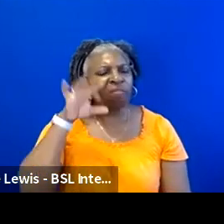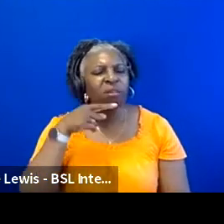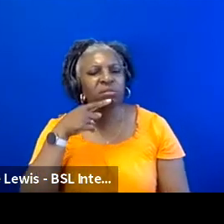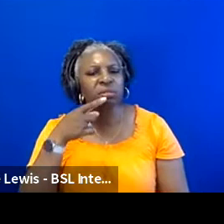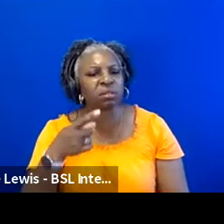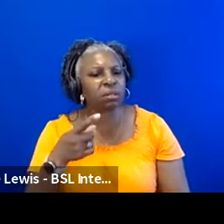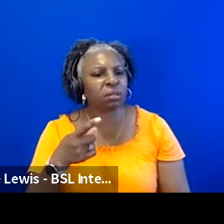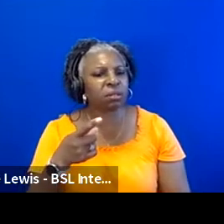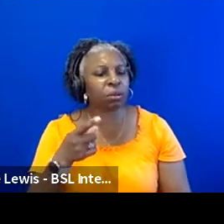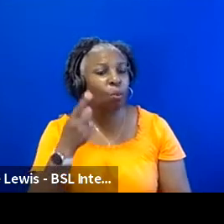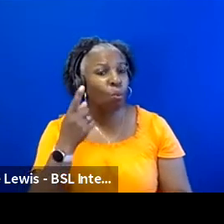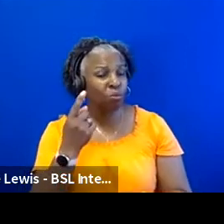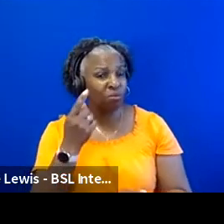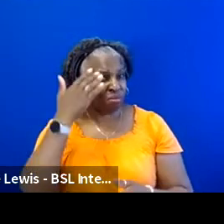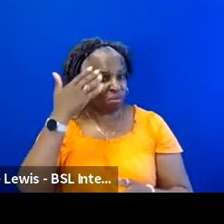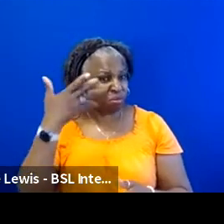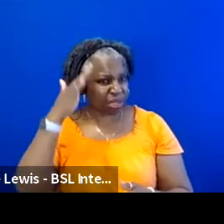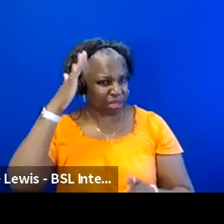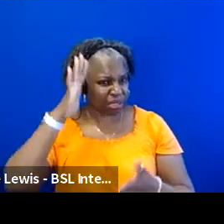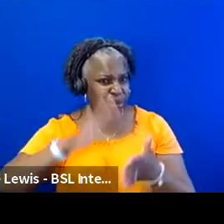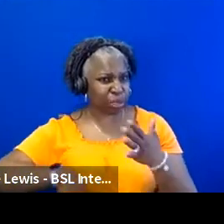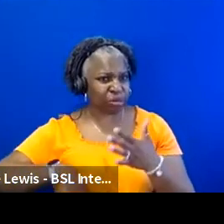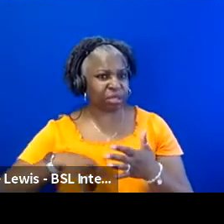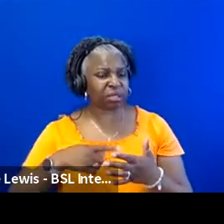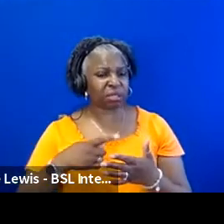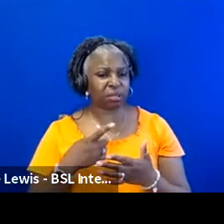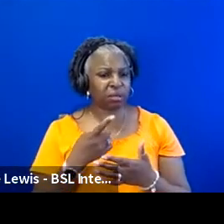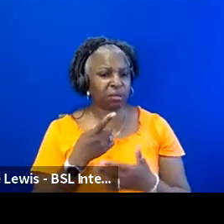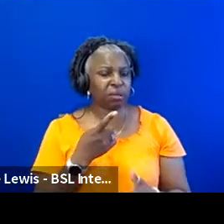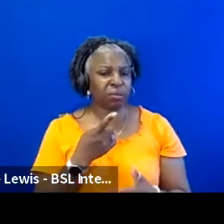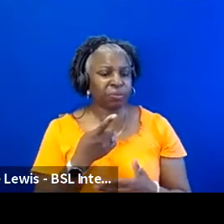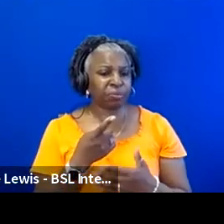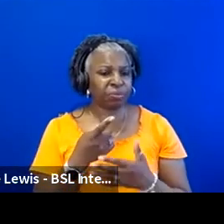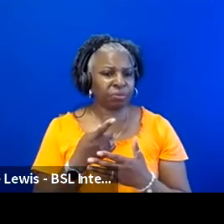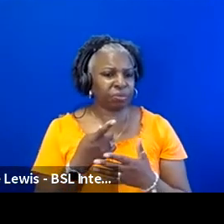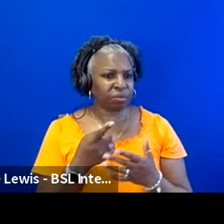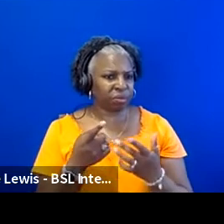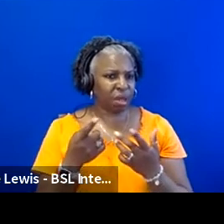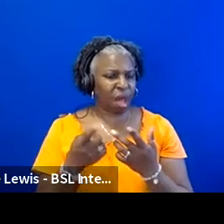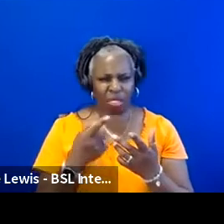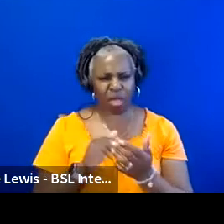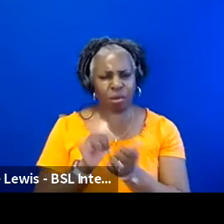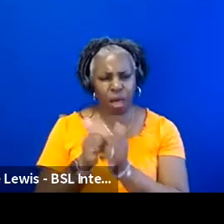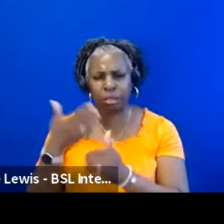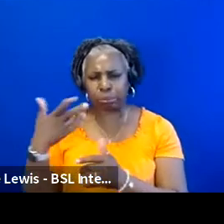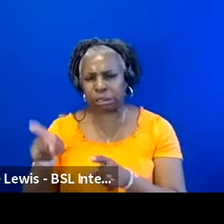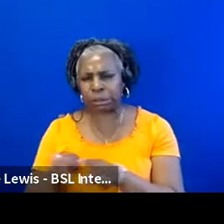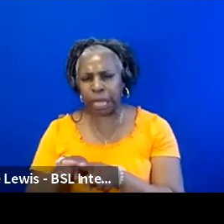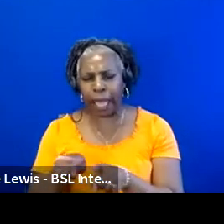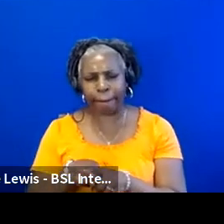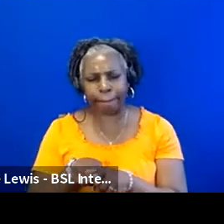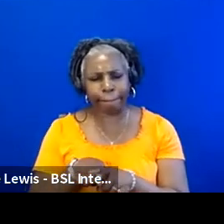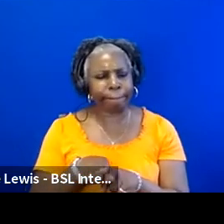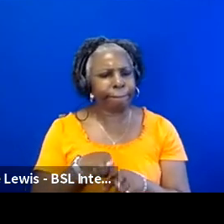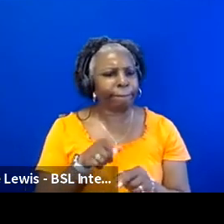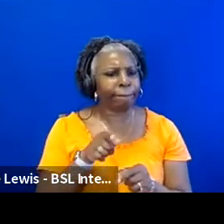So one experience I have, and this is also other experience for other colleagues in Egypt, that sometimes